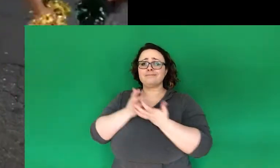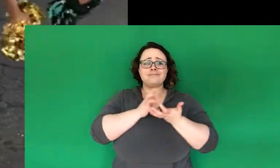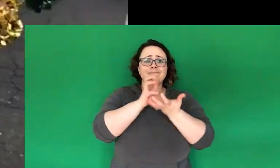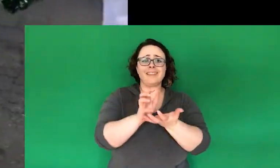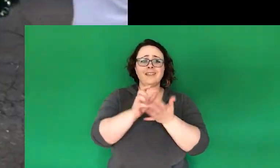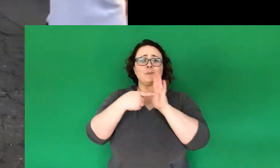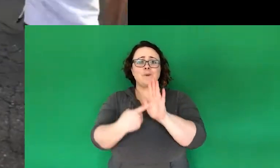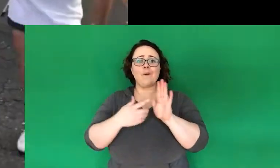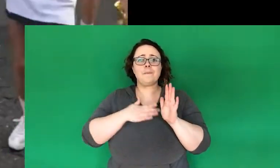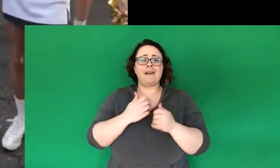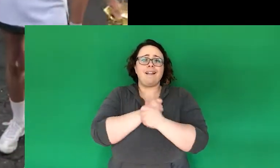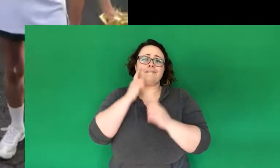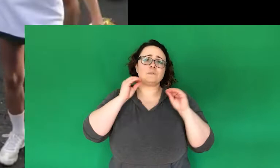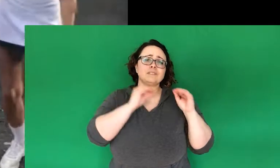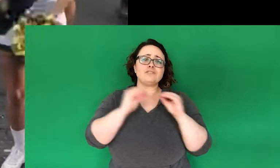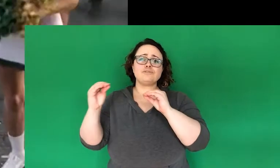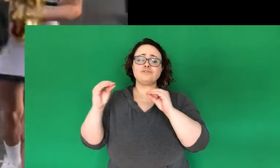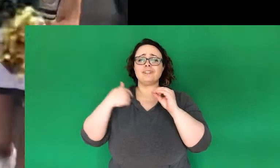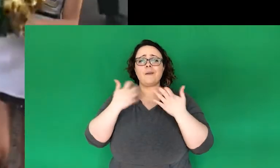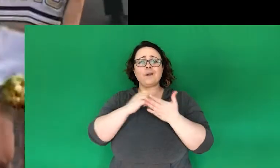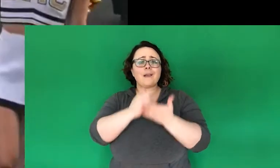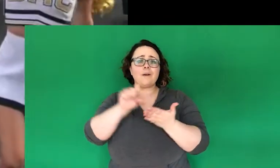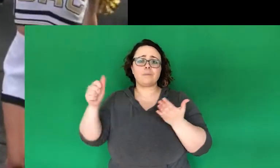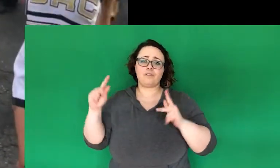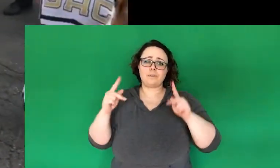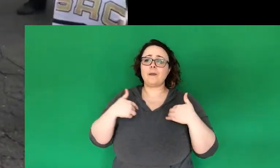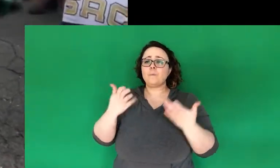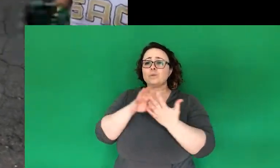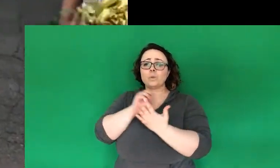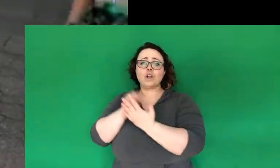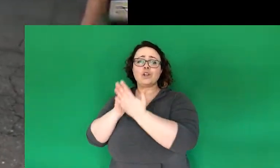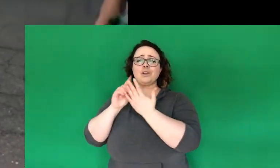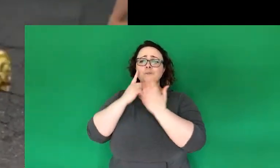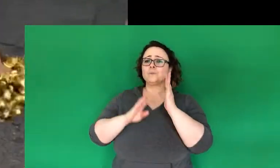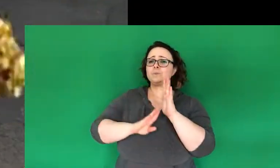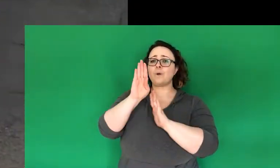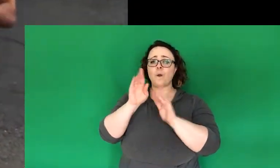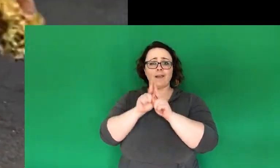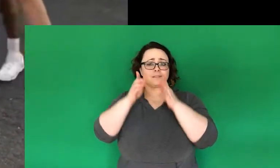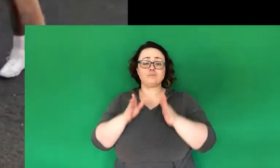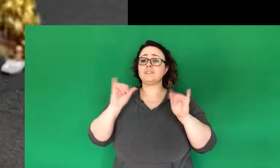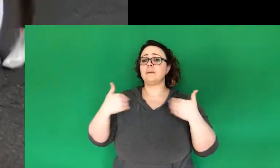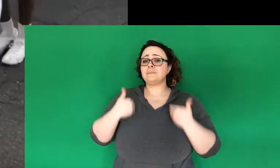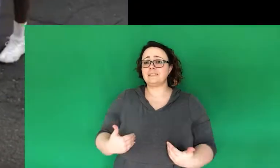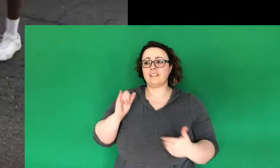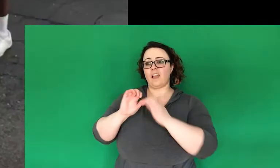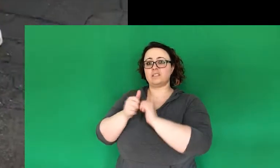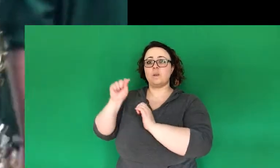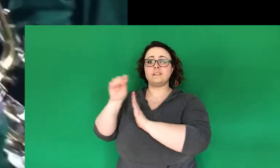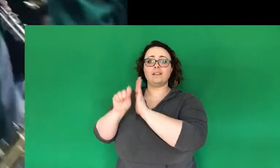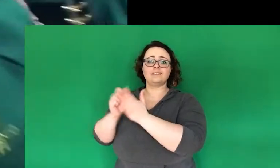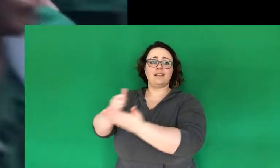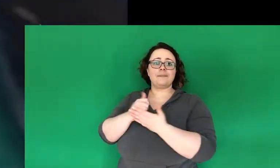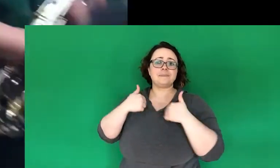to show into my love for teaching and to want to help others and to learn and to grow as a person just as I did. That's what Sac